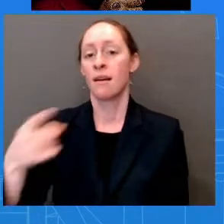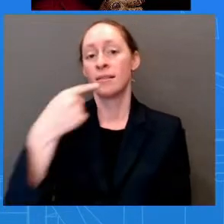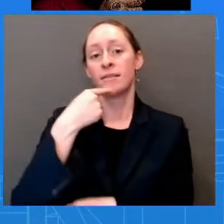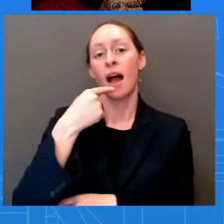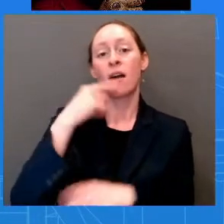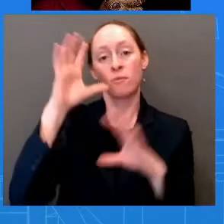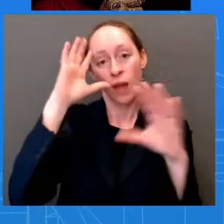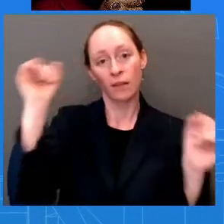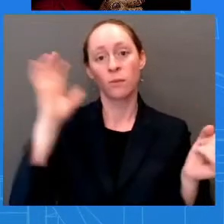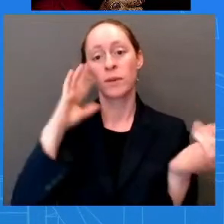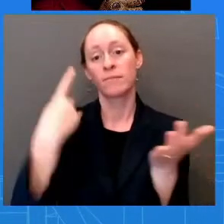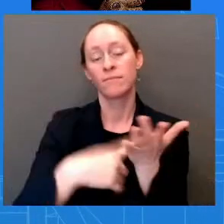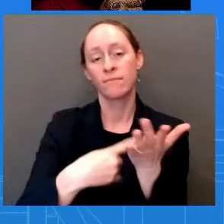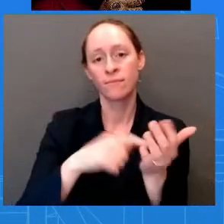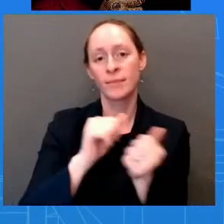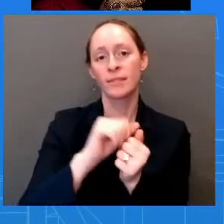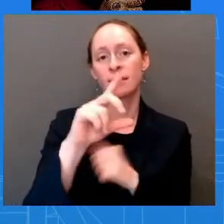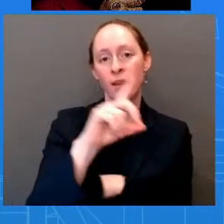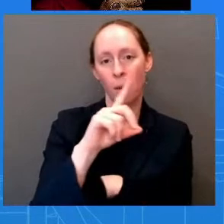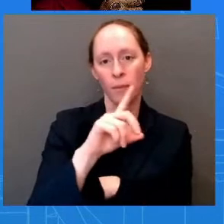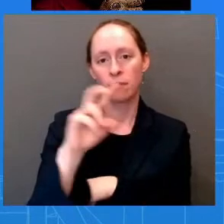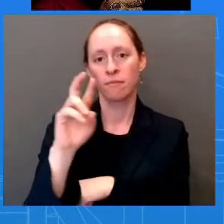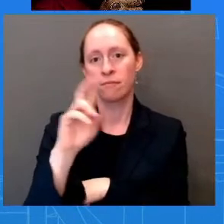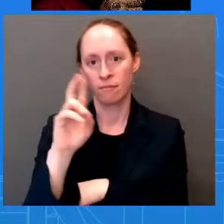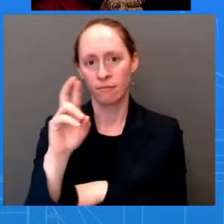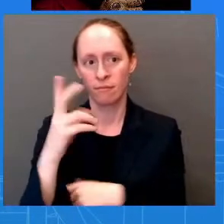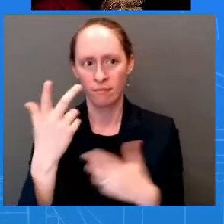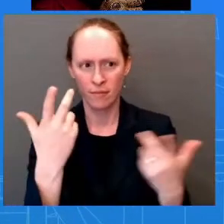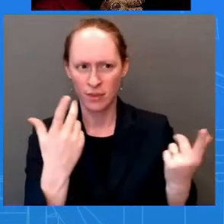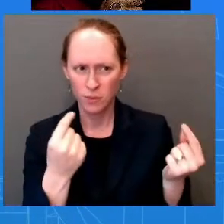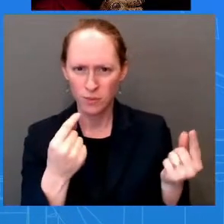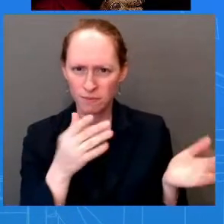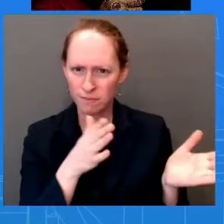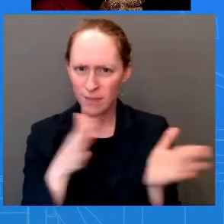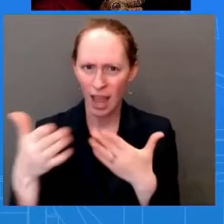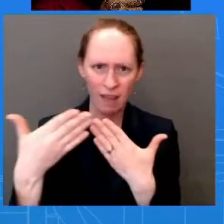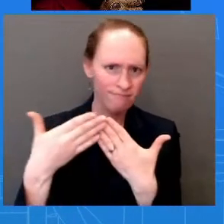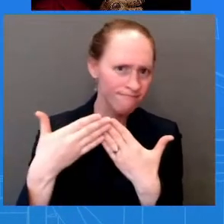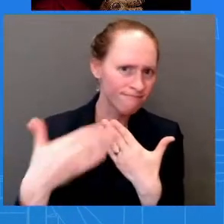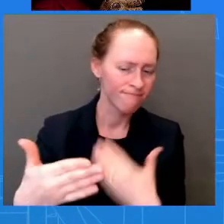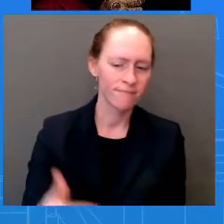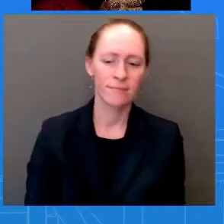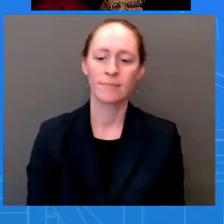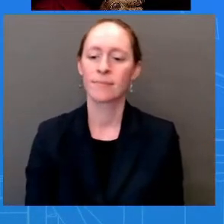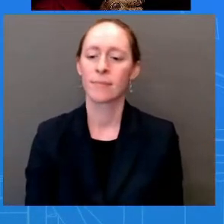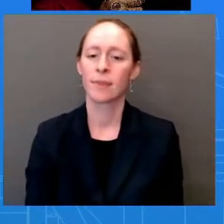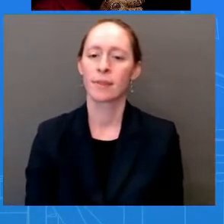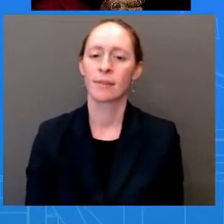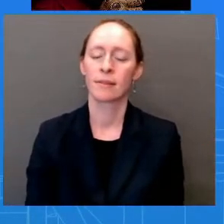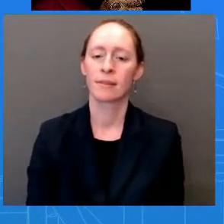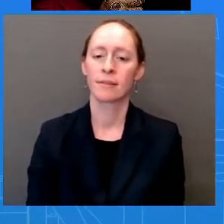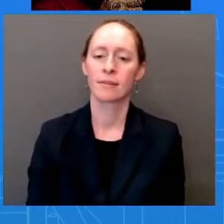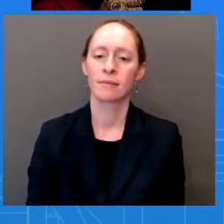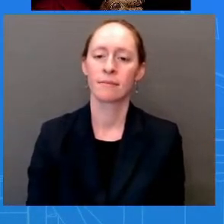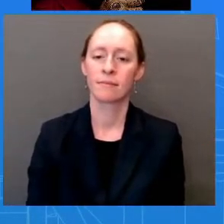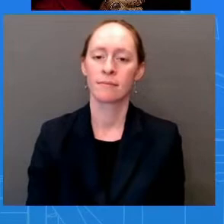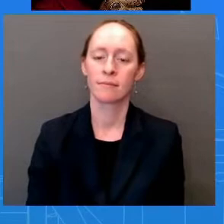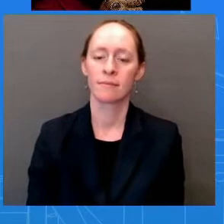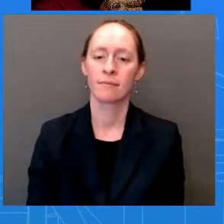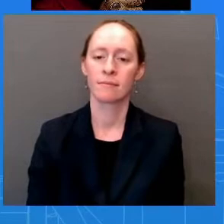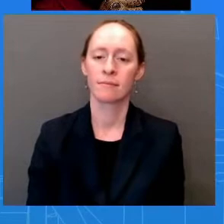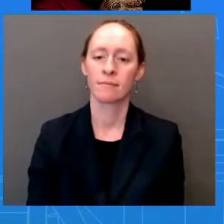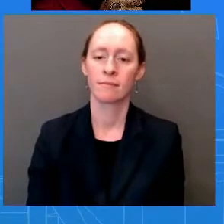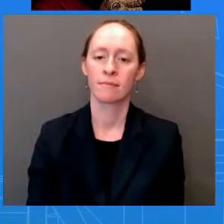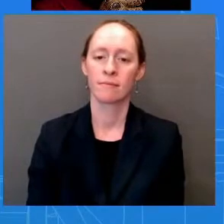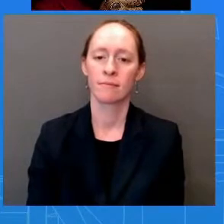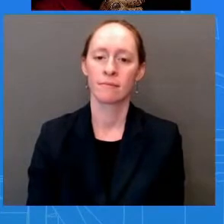to have members of Congress from both parties, the leadership, coming over to the White House. Is there any update on the plan for that meeting, when